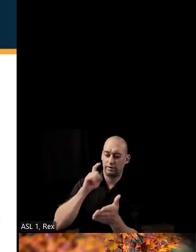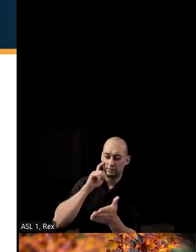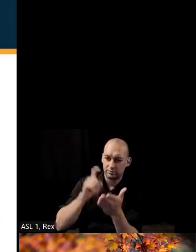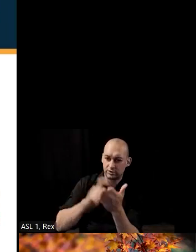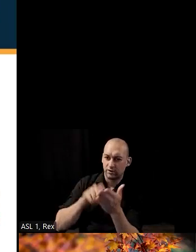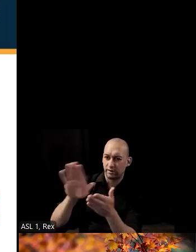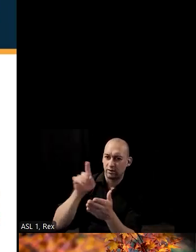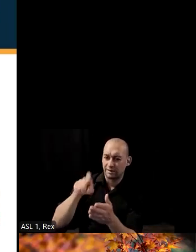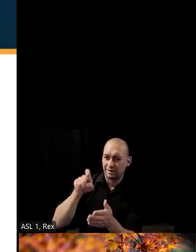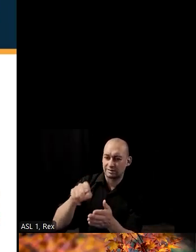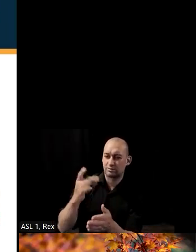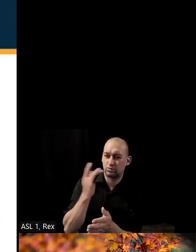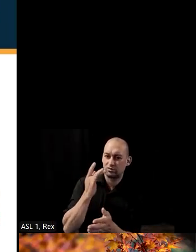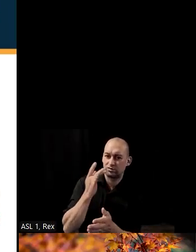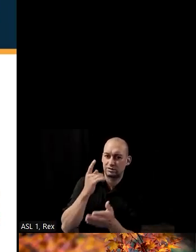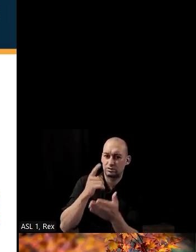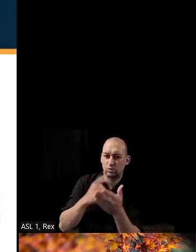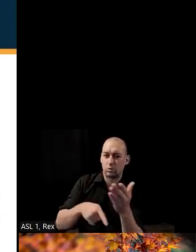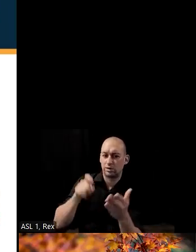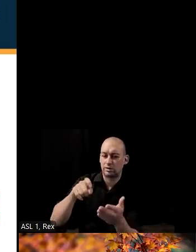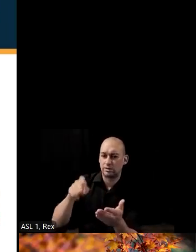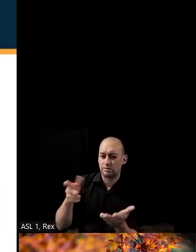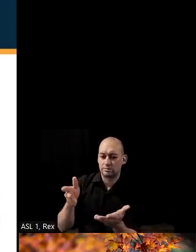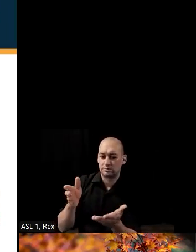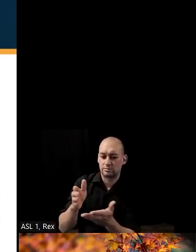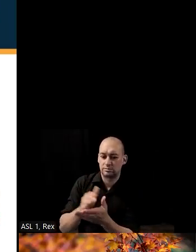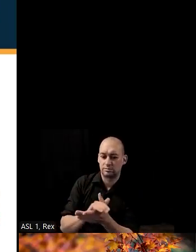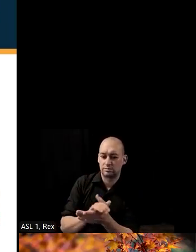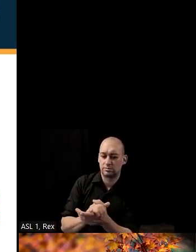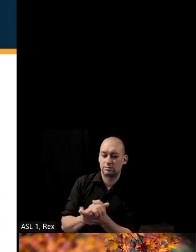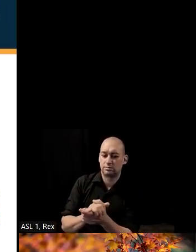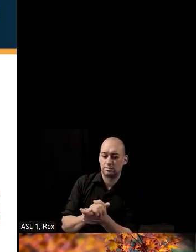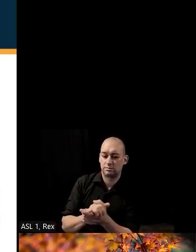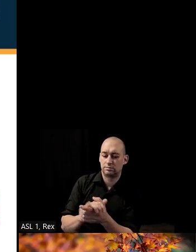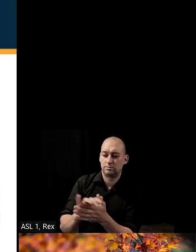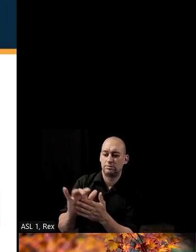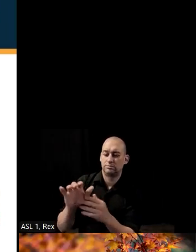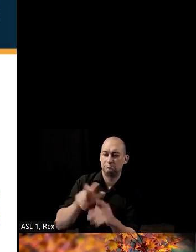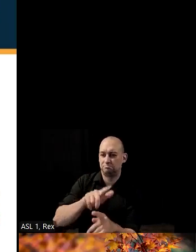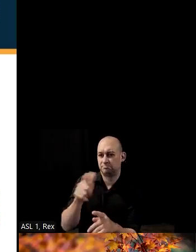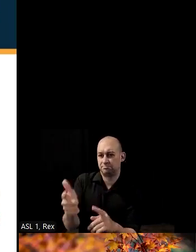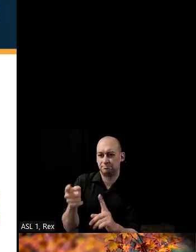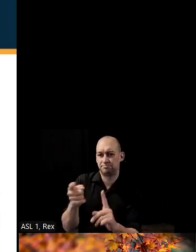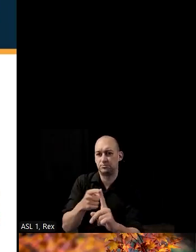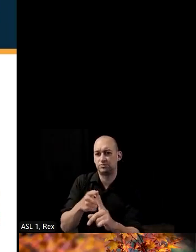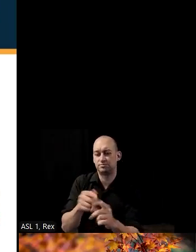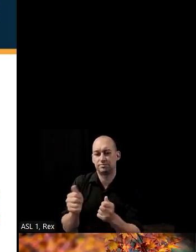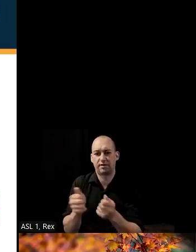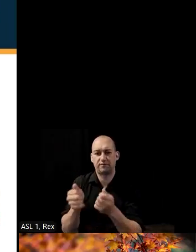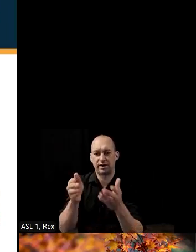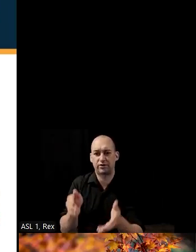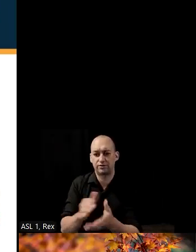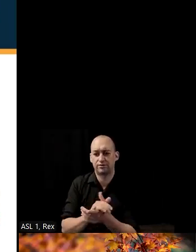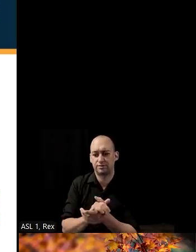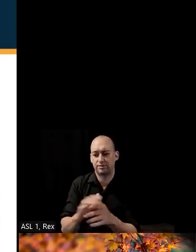and what their preferences might be. And then that intake would be handed off to a navigator that would